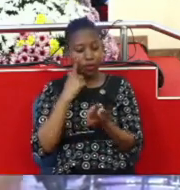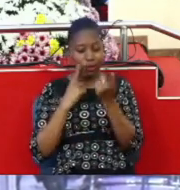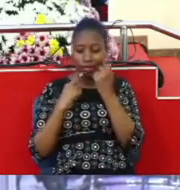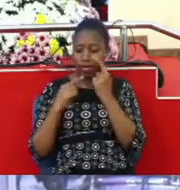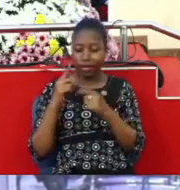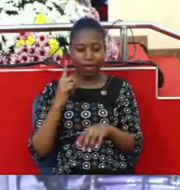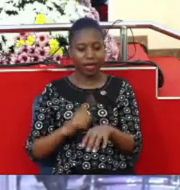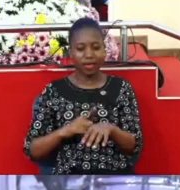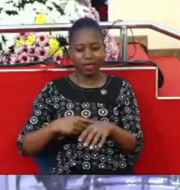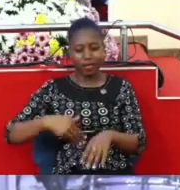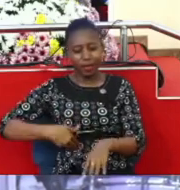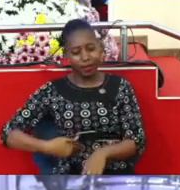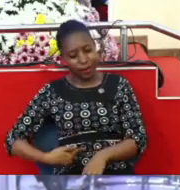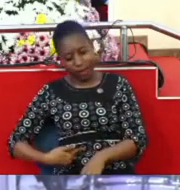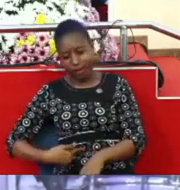It's up to you.